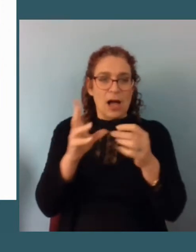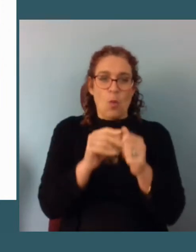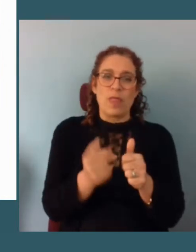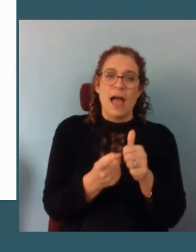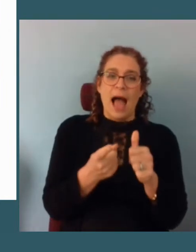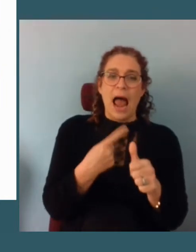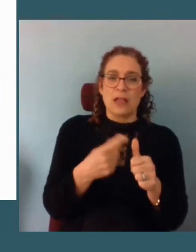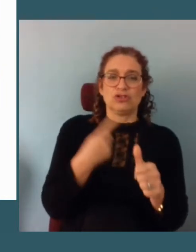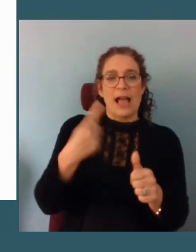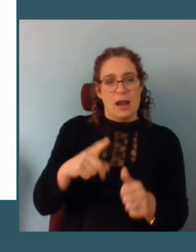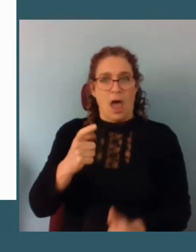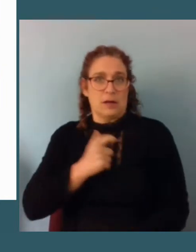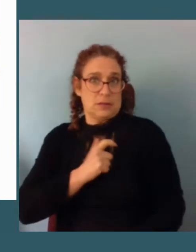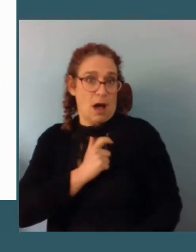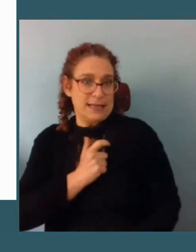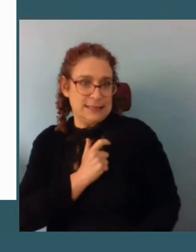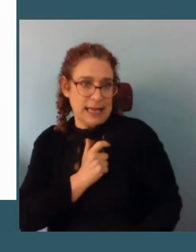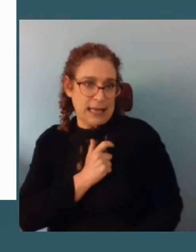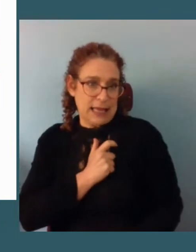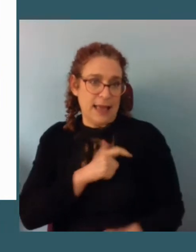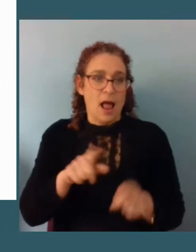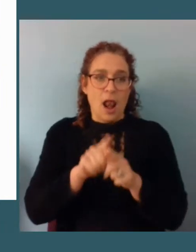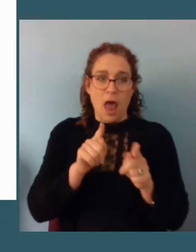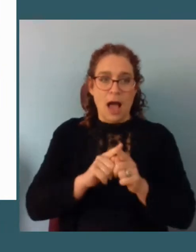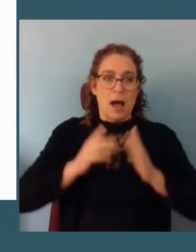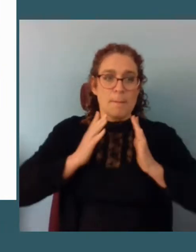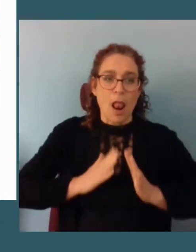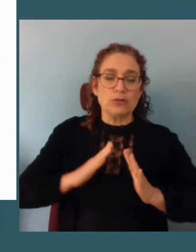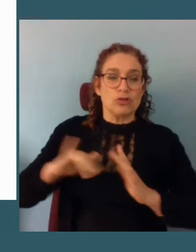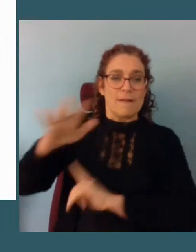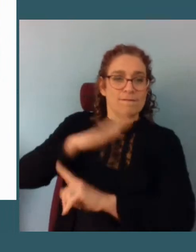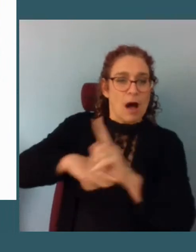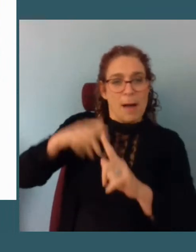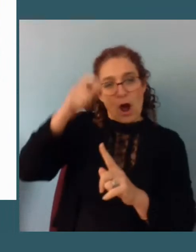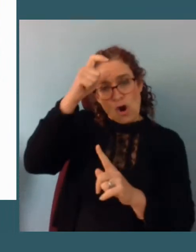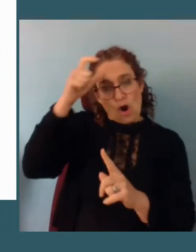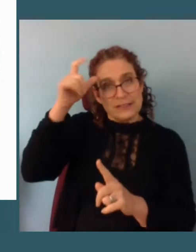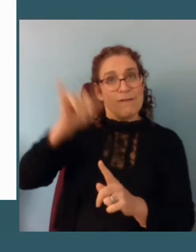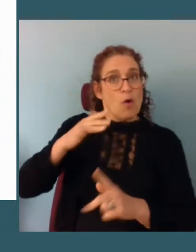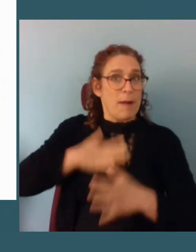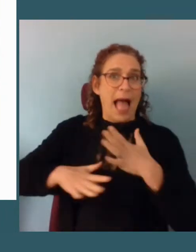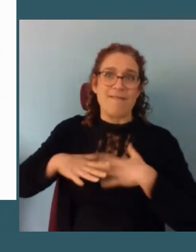anxiety, and these may include biological, environmental, cognitive and behavioural.